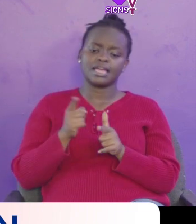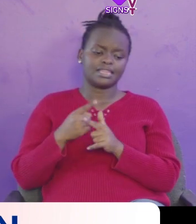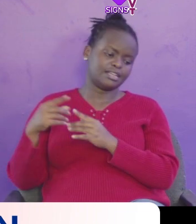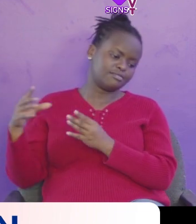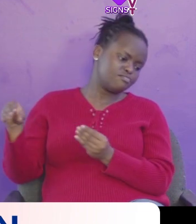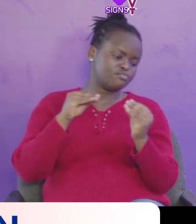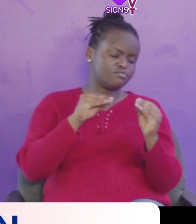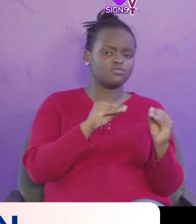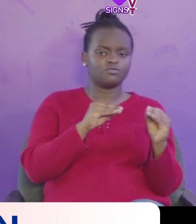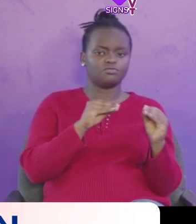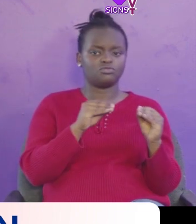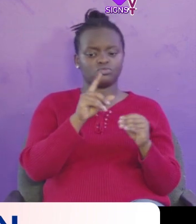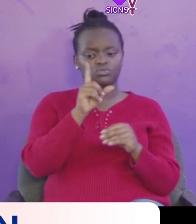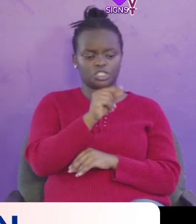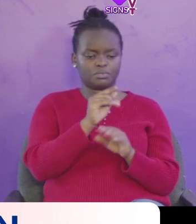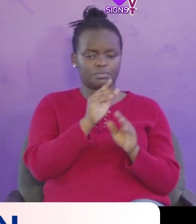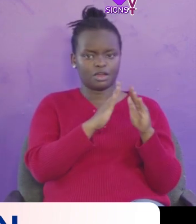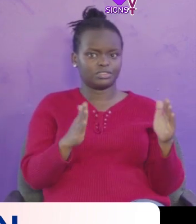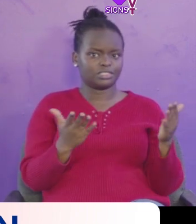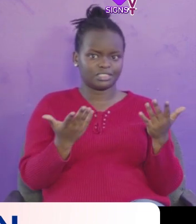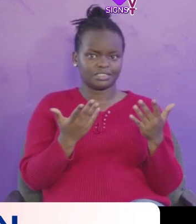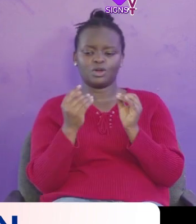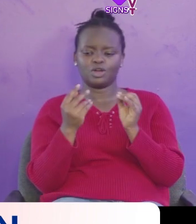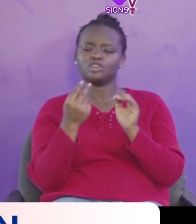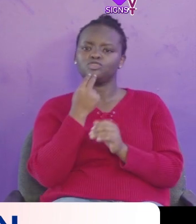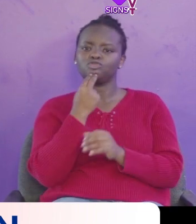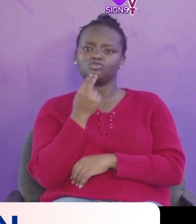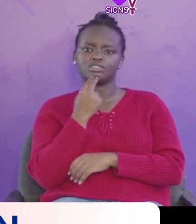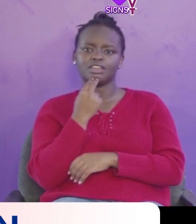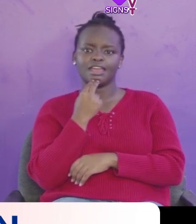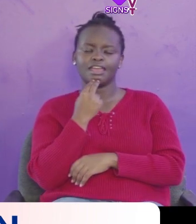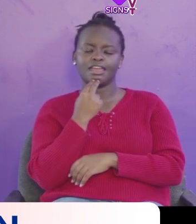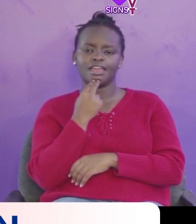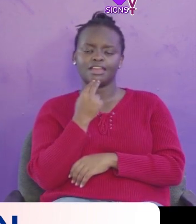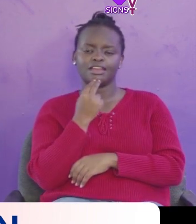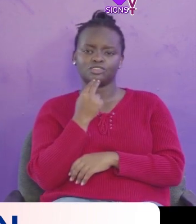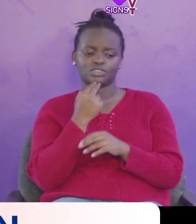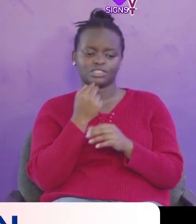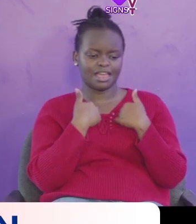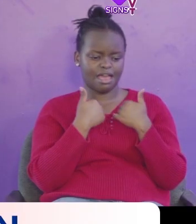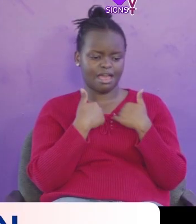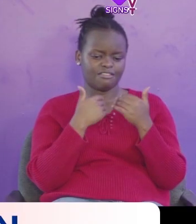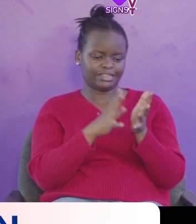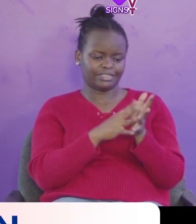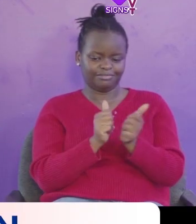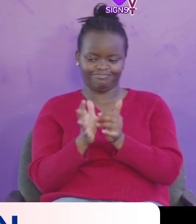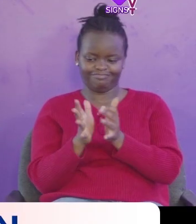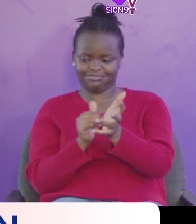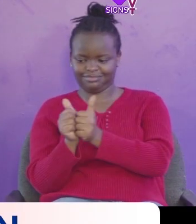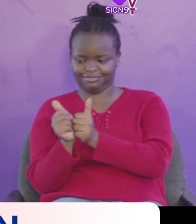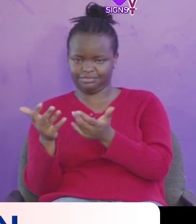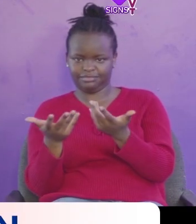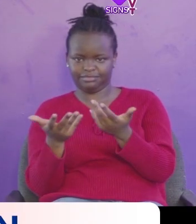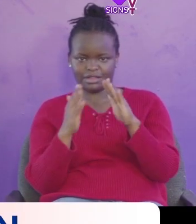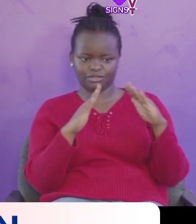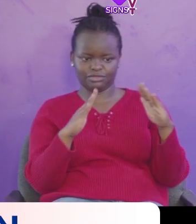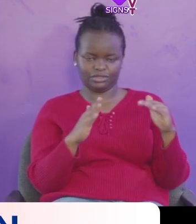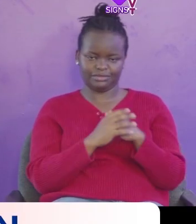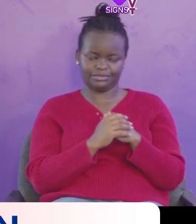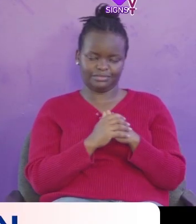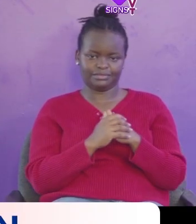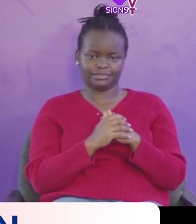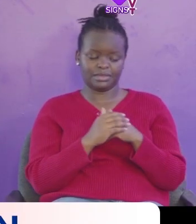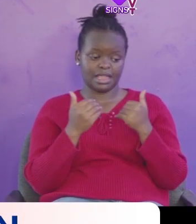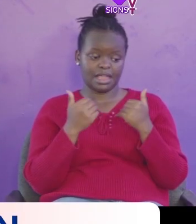kwa affordable housing, akai hata mwezi mmoja. Tuesday kulikuwa na demolition. Leo ni Thursday. So mlidemolishwa Tuesday.